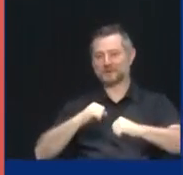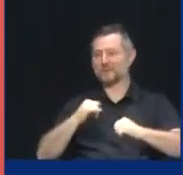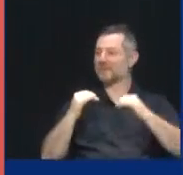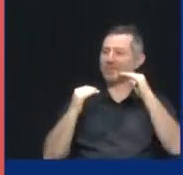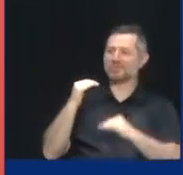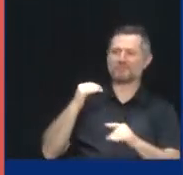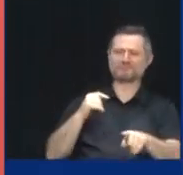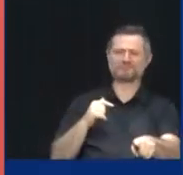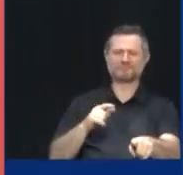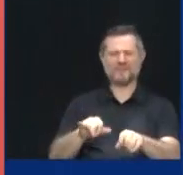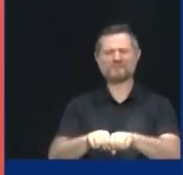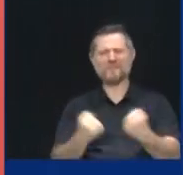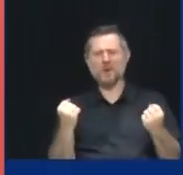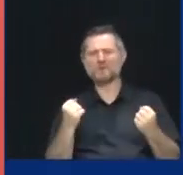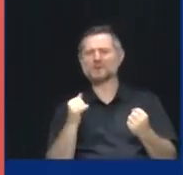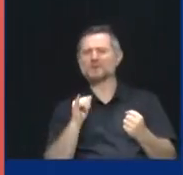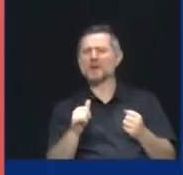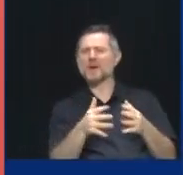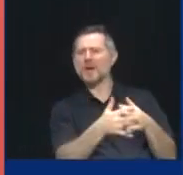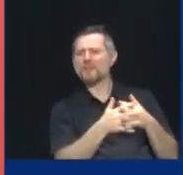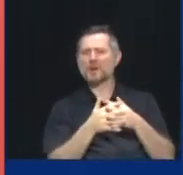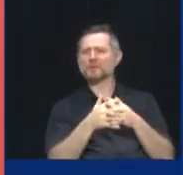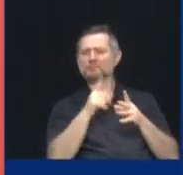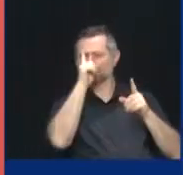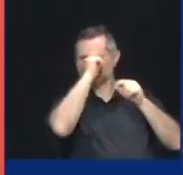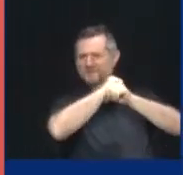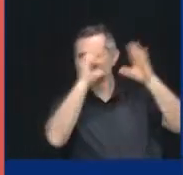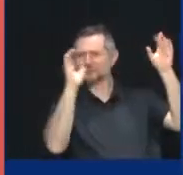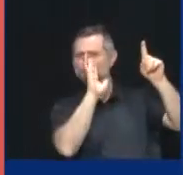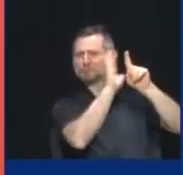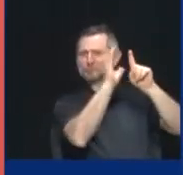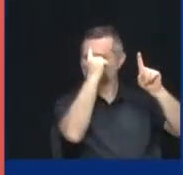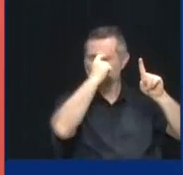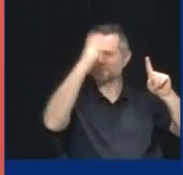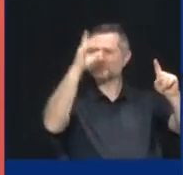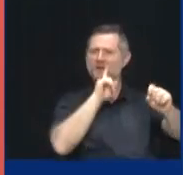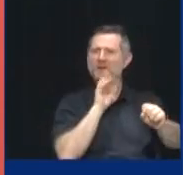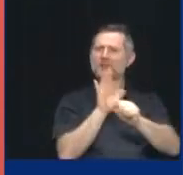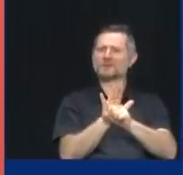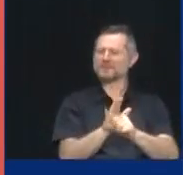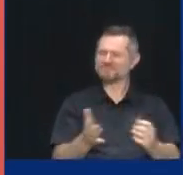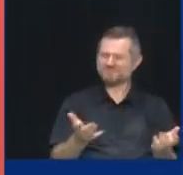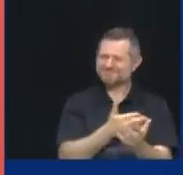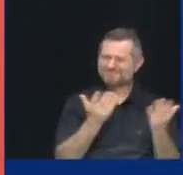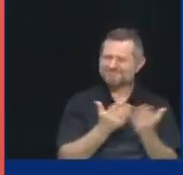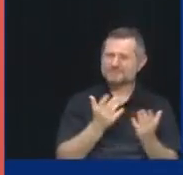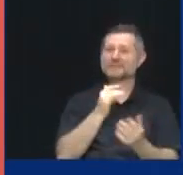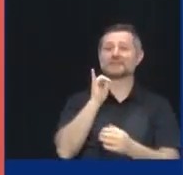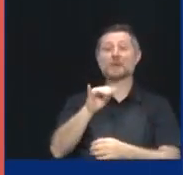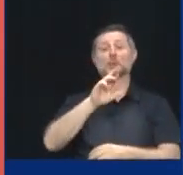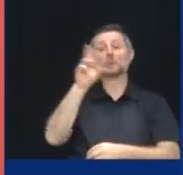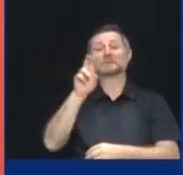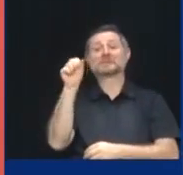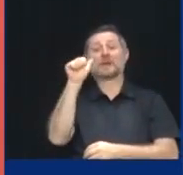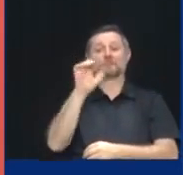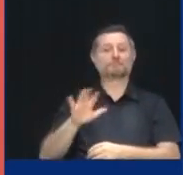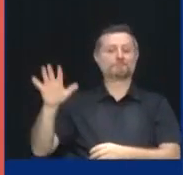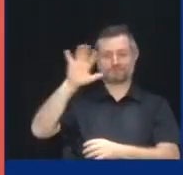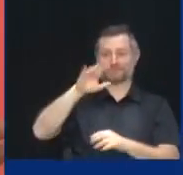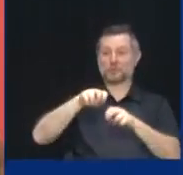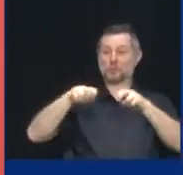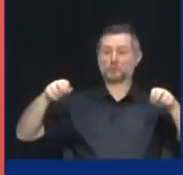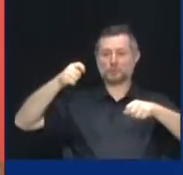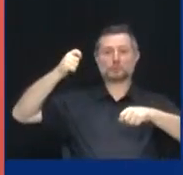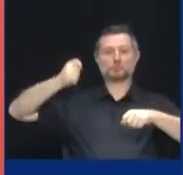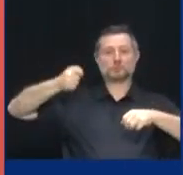America's aspirational promise and ideal. Ultimately, the Supreme Court had no choice but